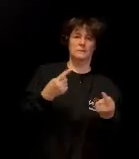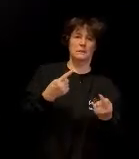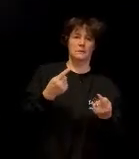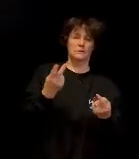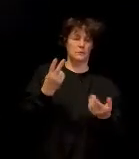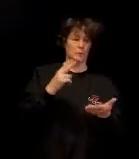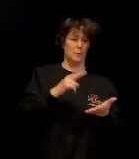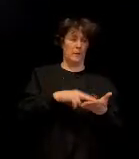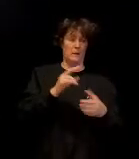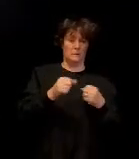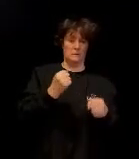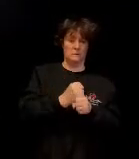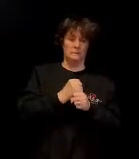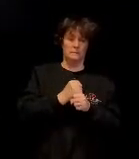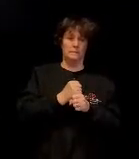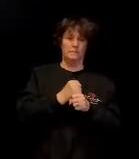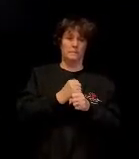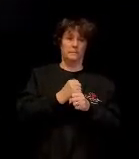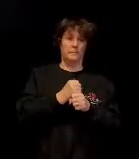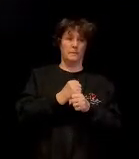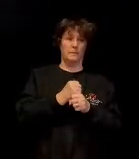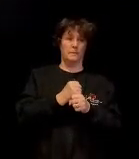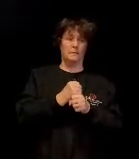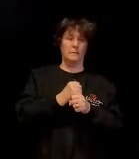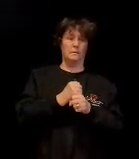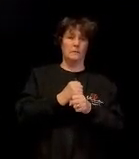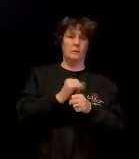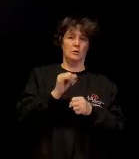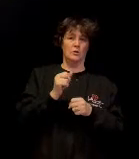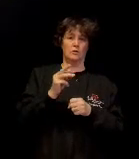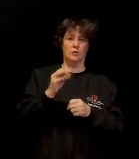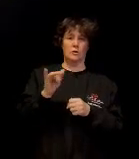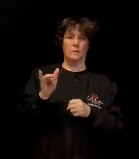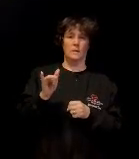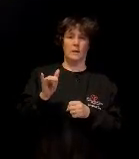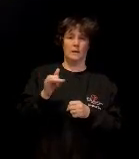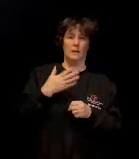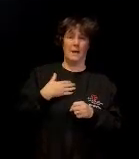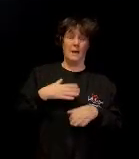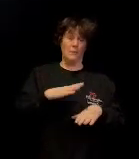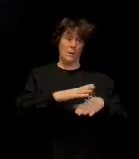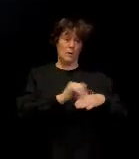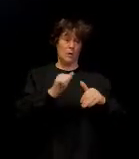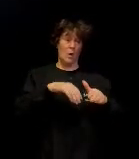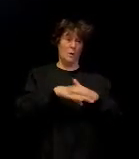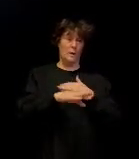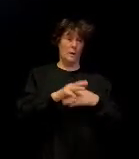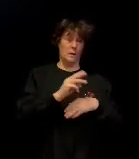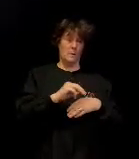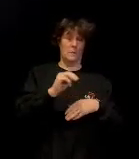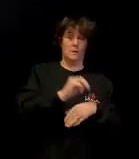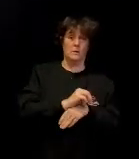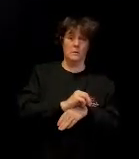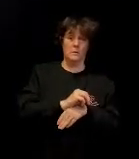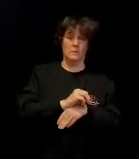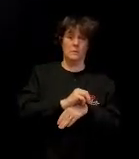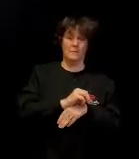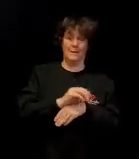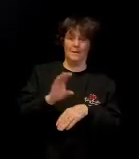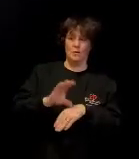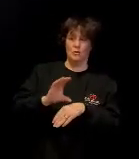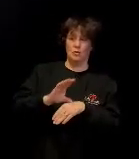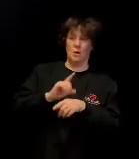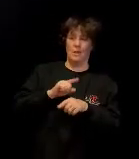there was around me back then when I got called to the ministry and was associate pastor at a church down the road,